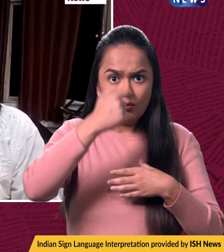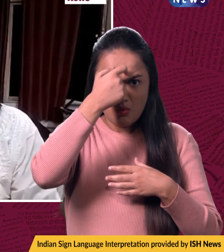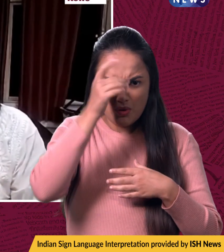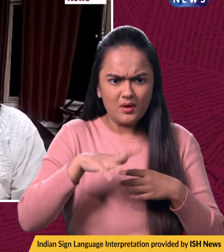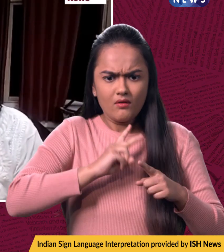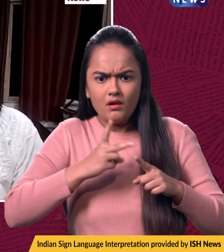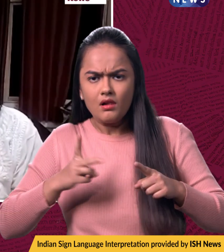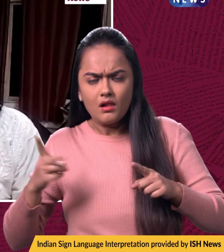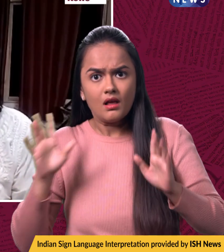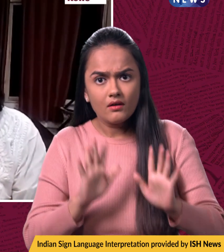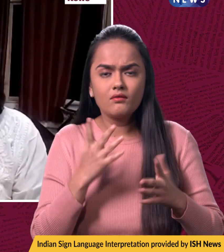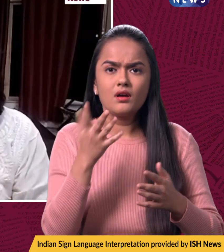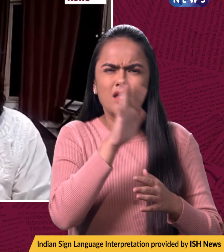About